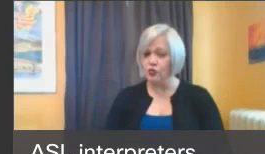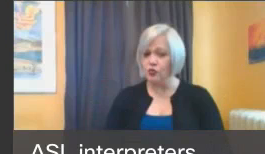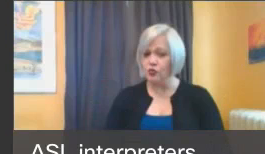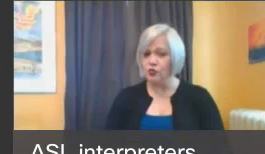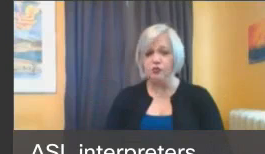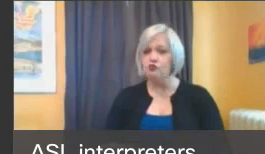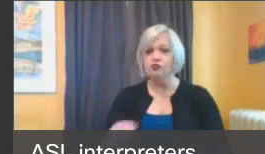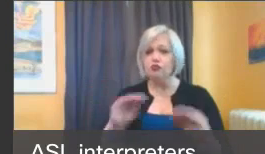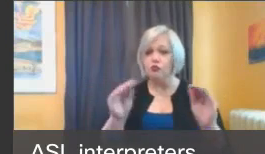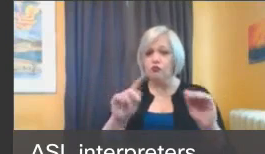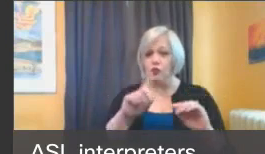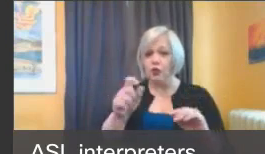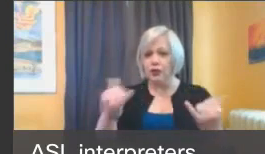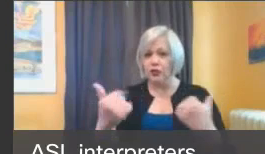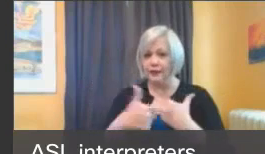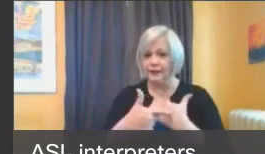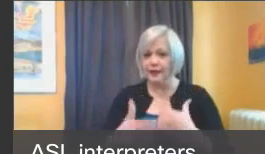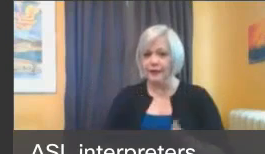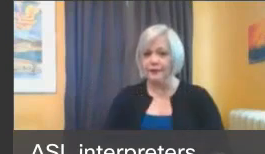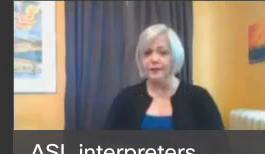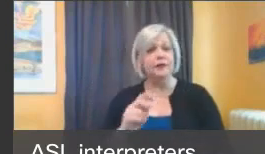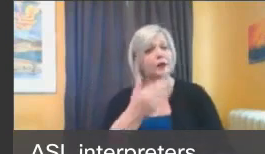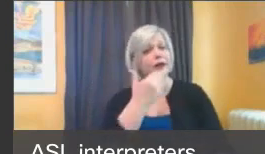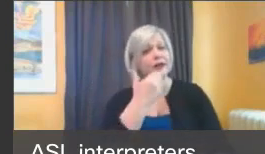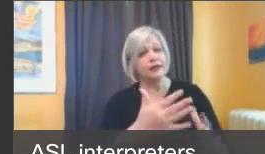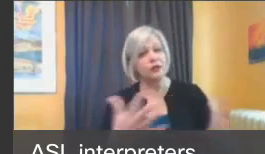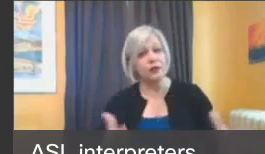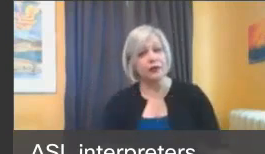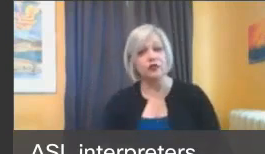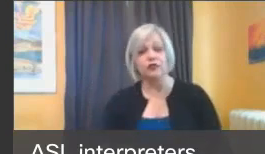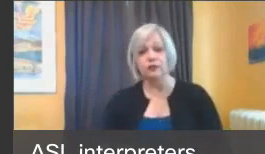I don't have a question at this time. Okay, thank you so much.